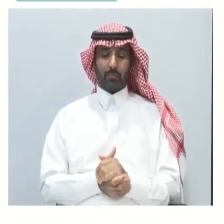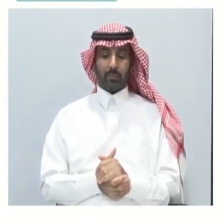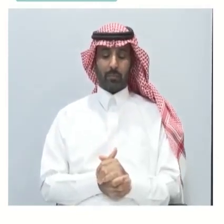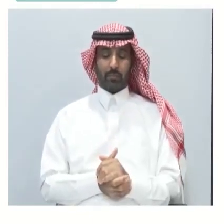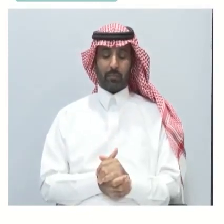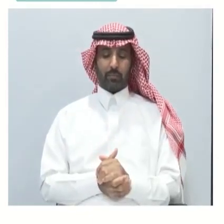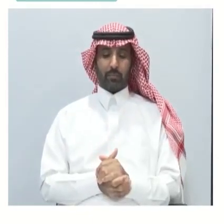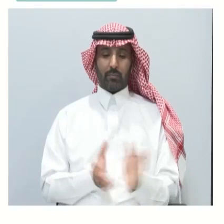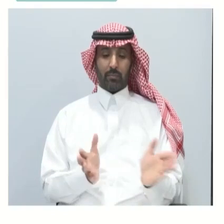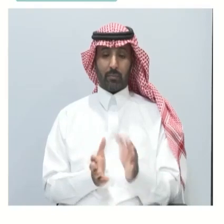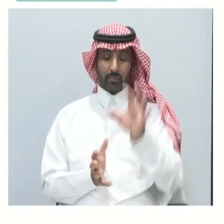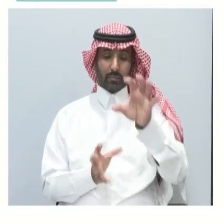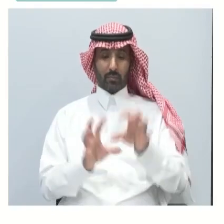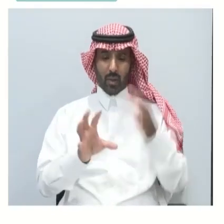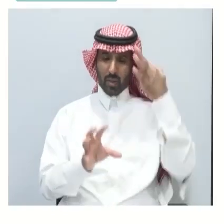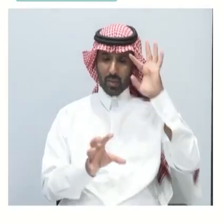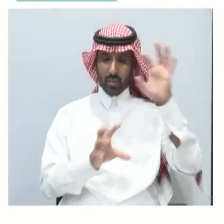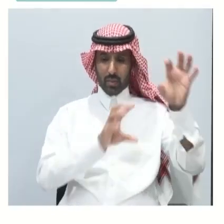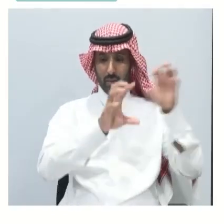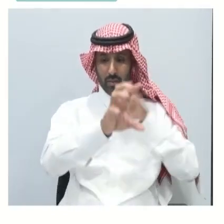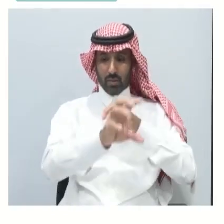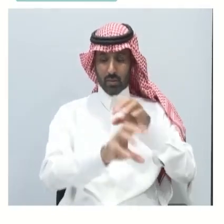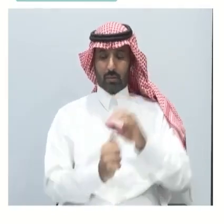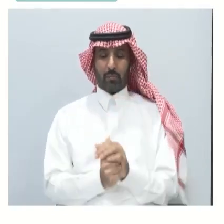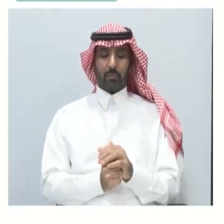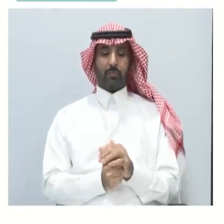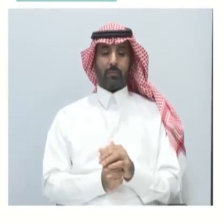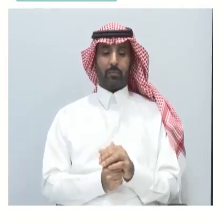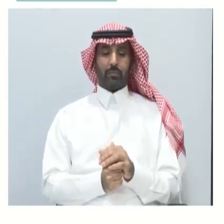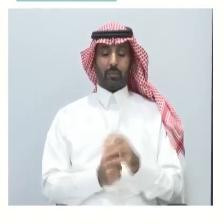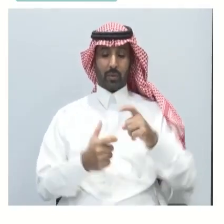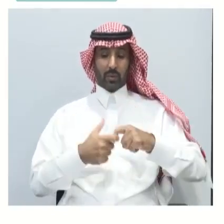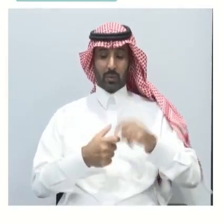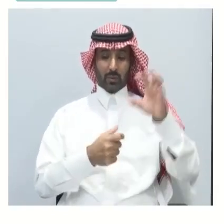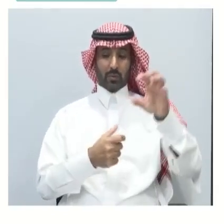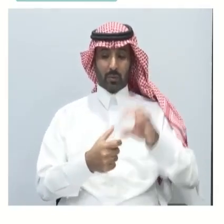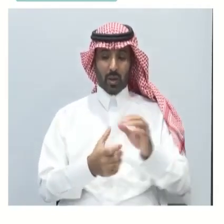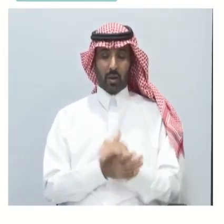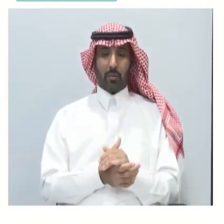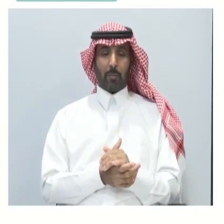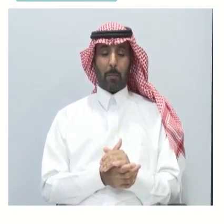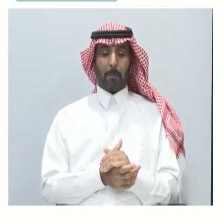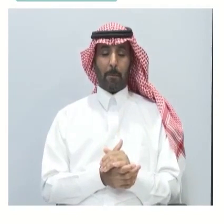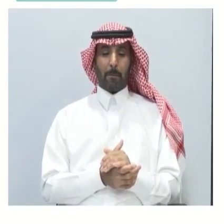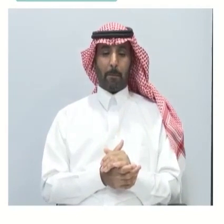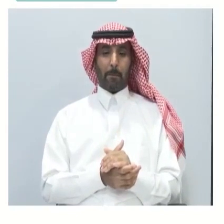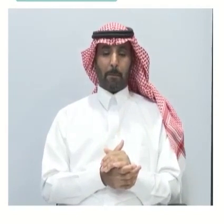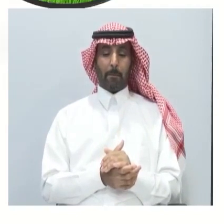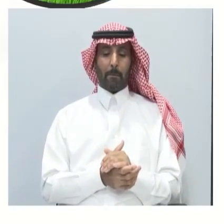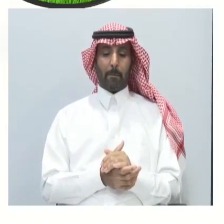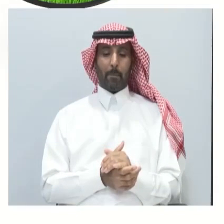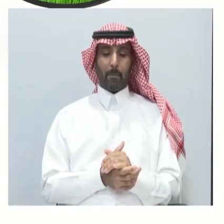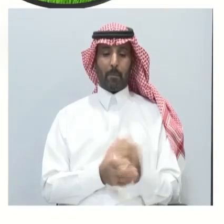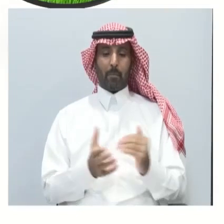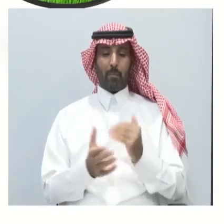can put them in order and then just apply them using the connectors the way that you desire within your essay.